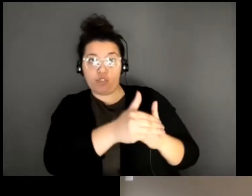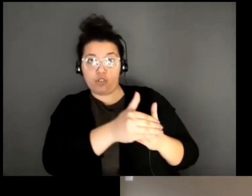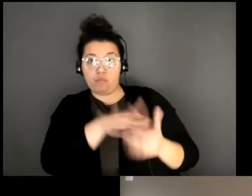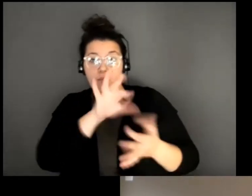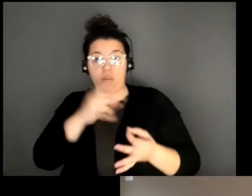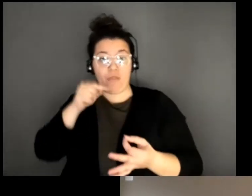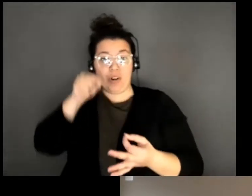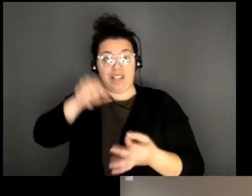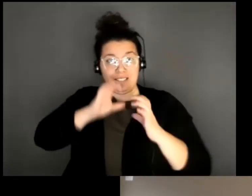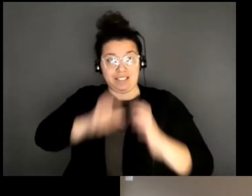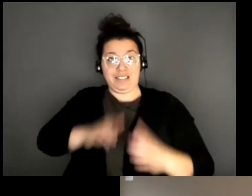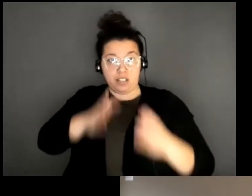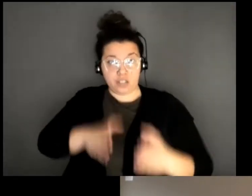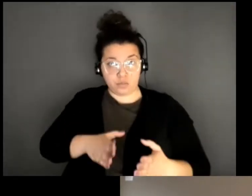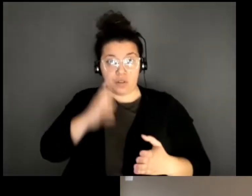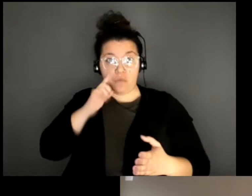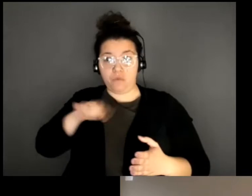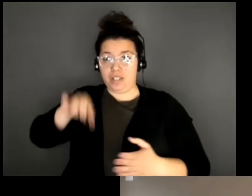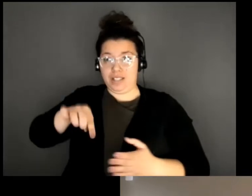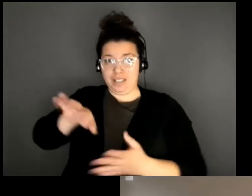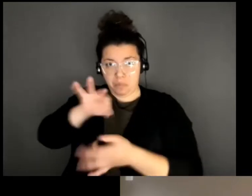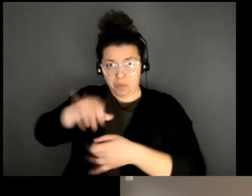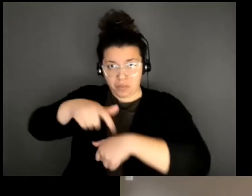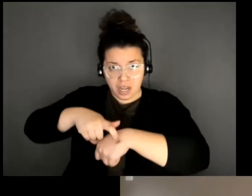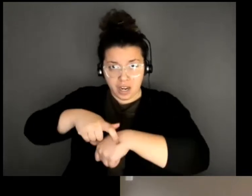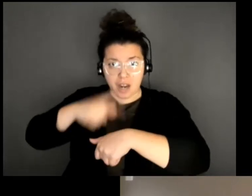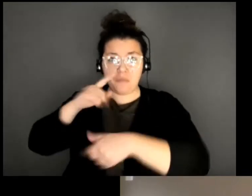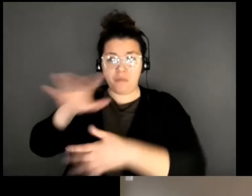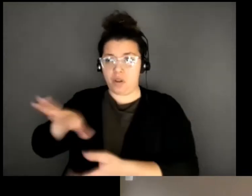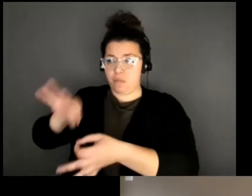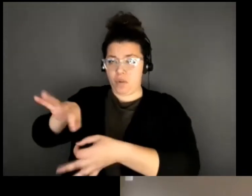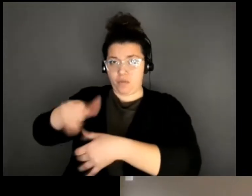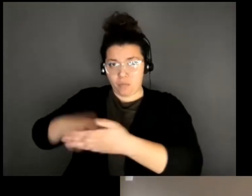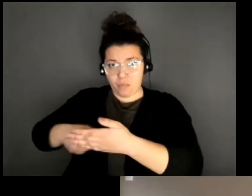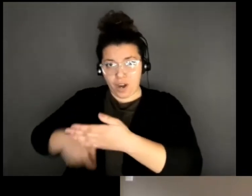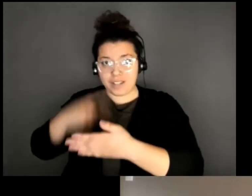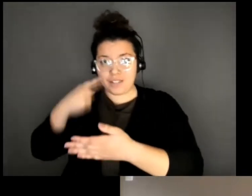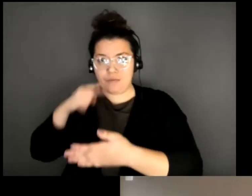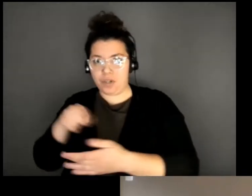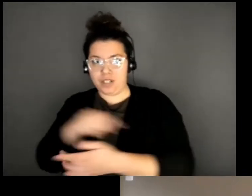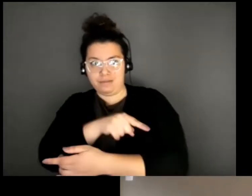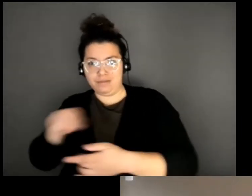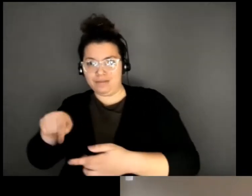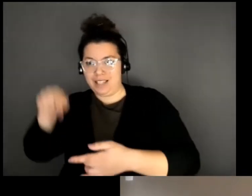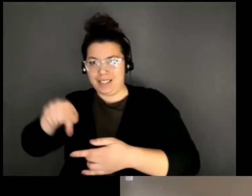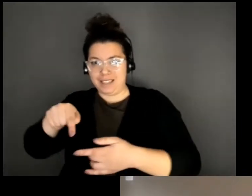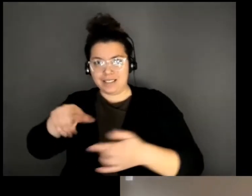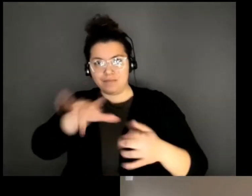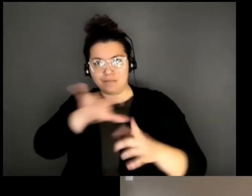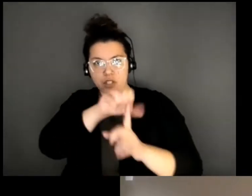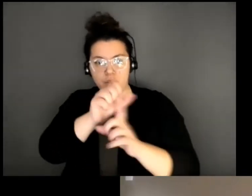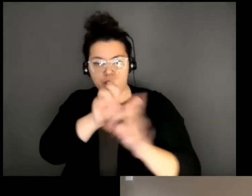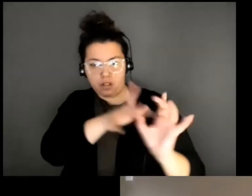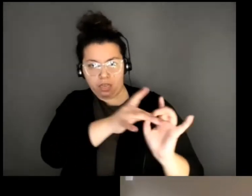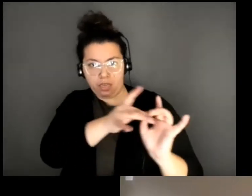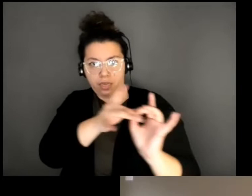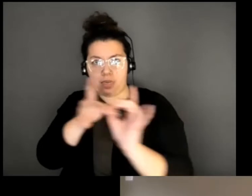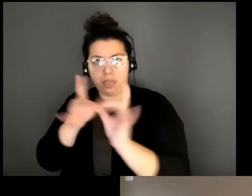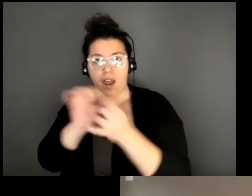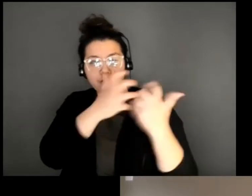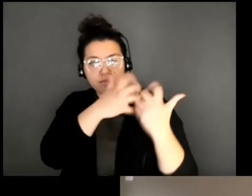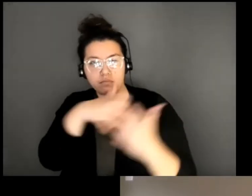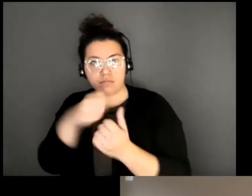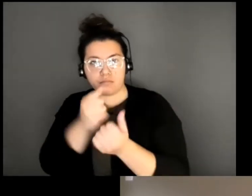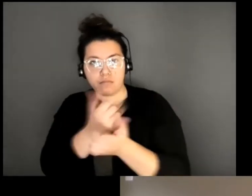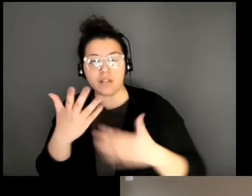time for the right price through the right channel. And there's a lot of through and ands there. But essentially, the way I like to simplify this is